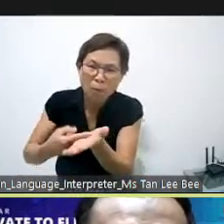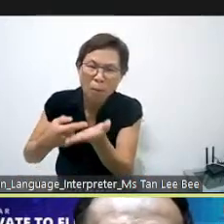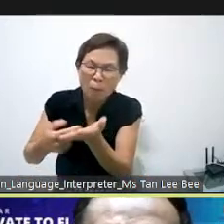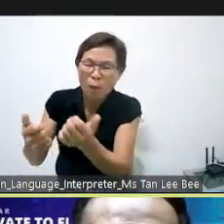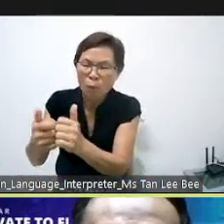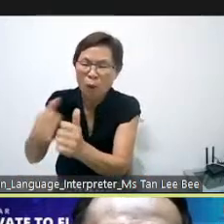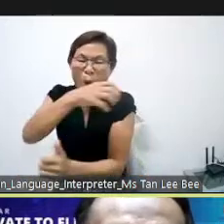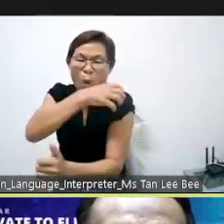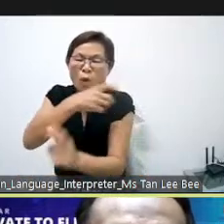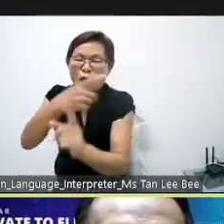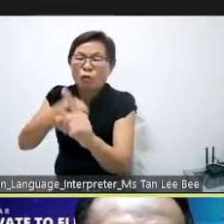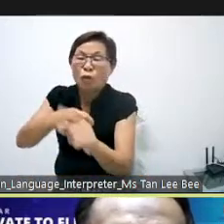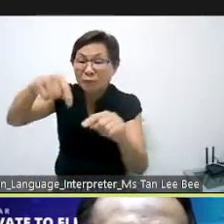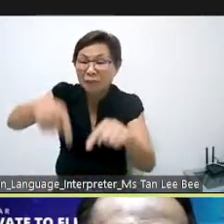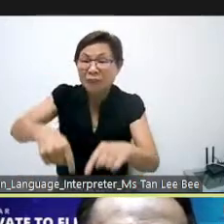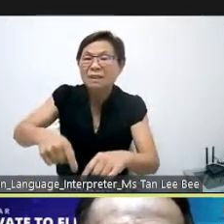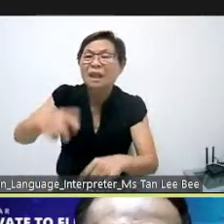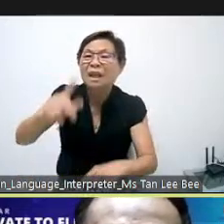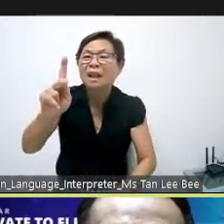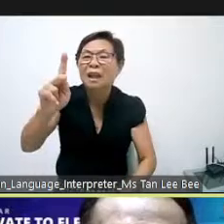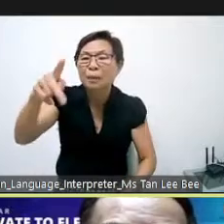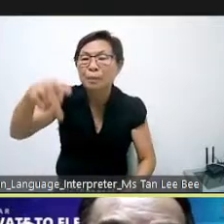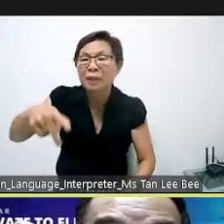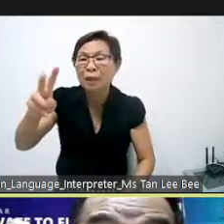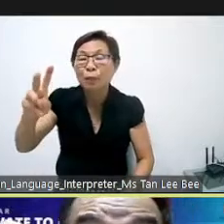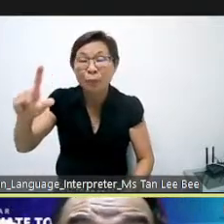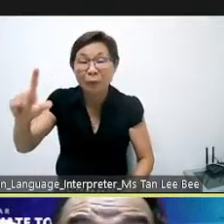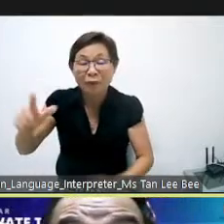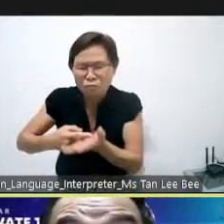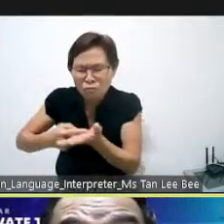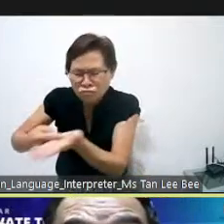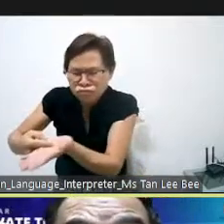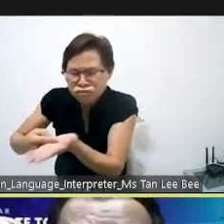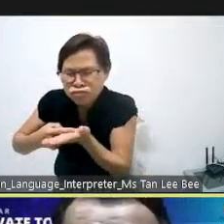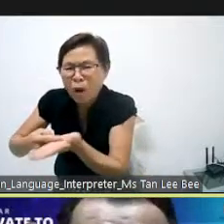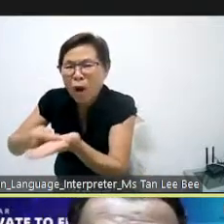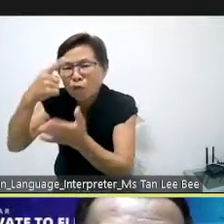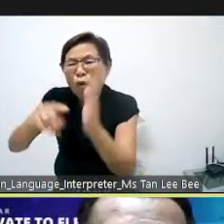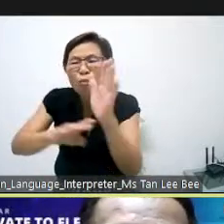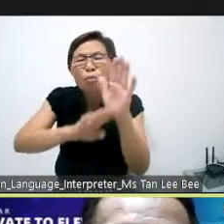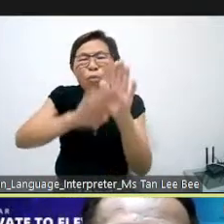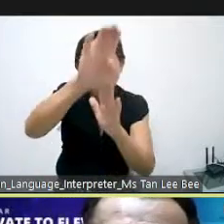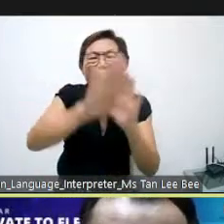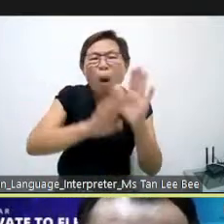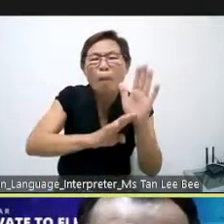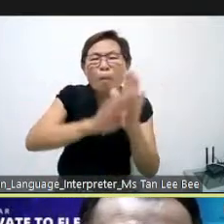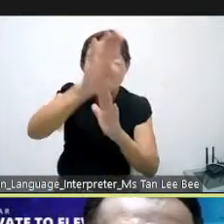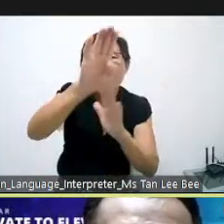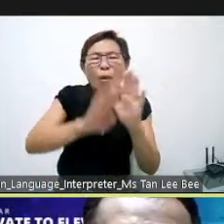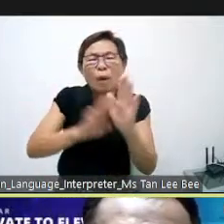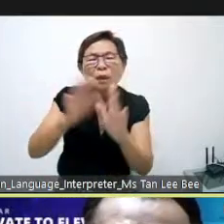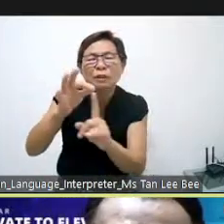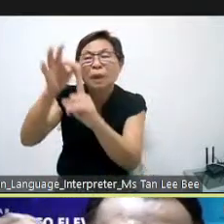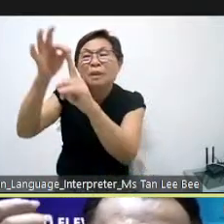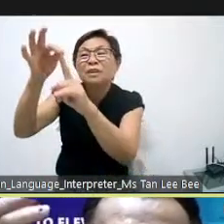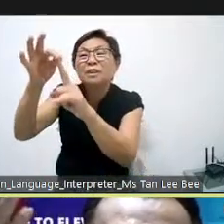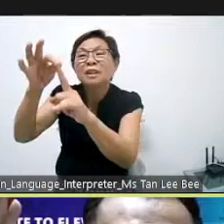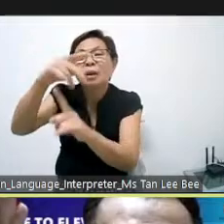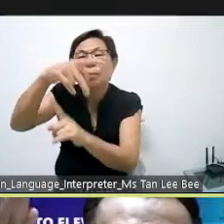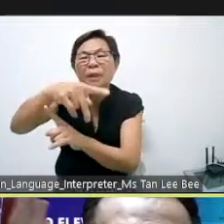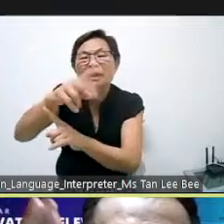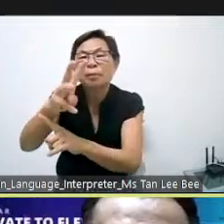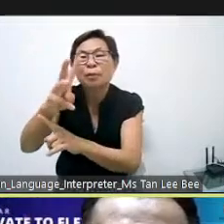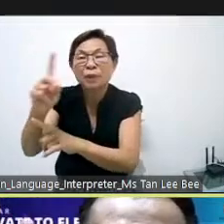officers from this ministry to have a specific program for the career development of special needs. Of course,